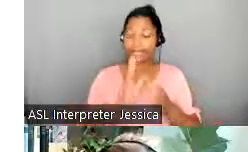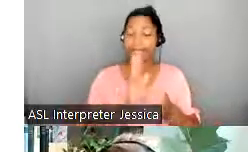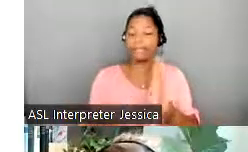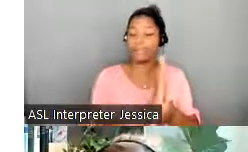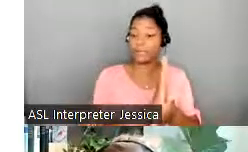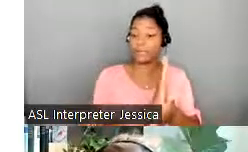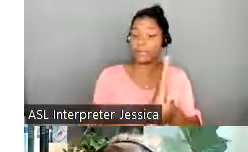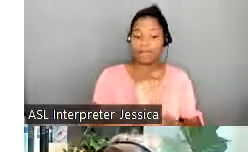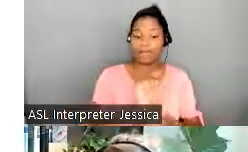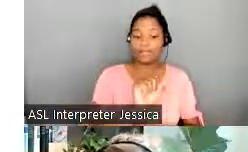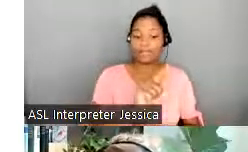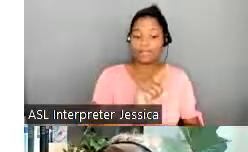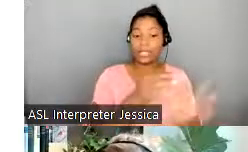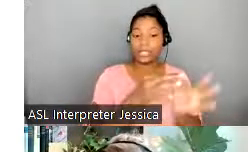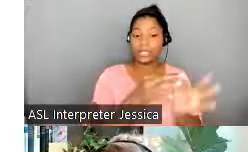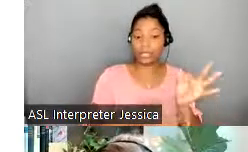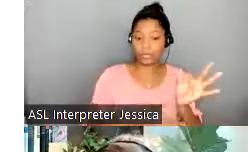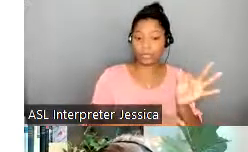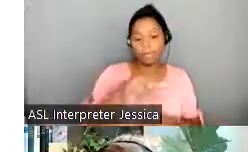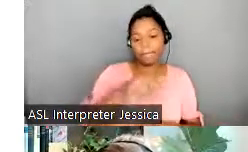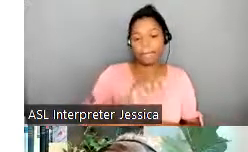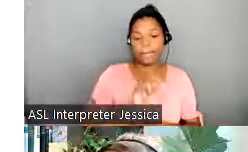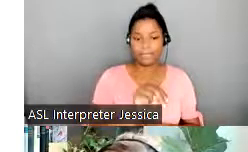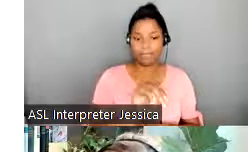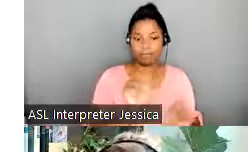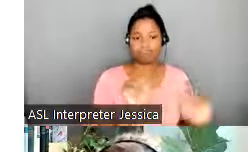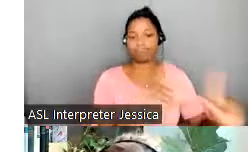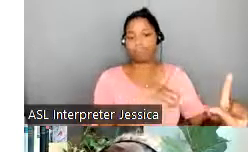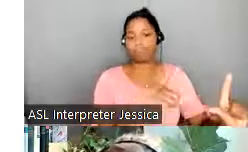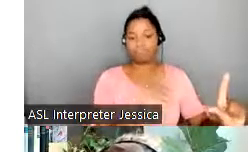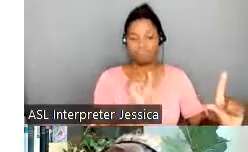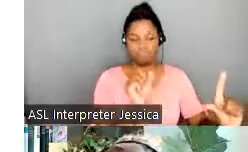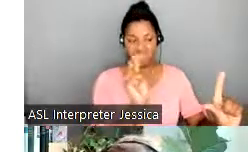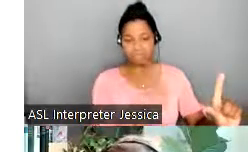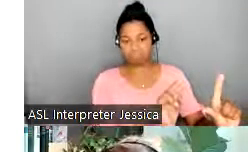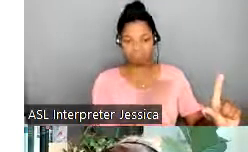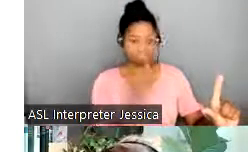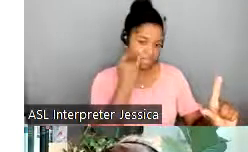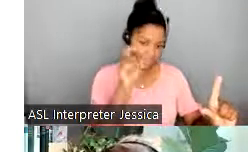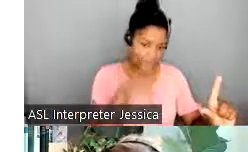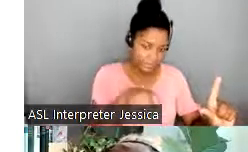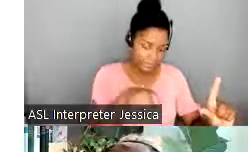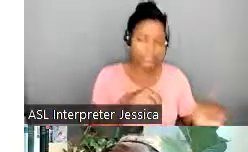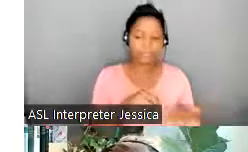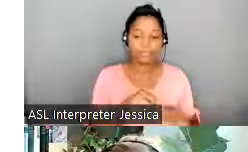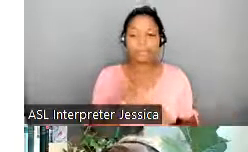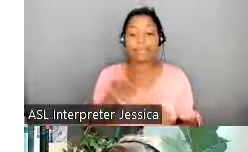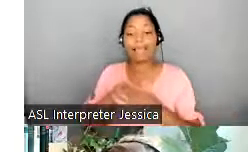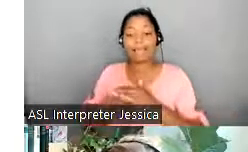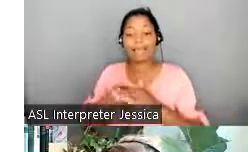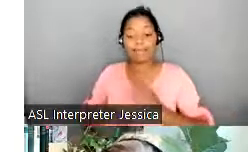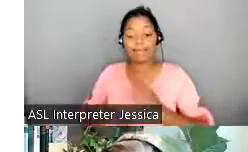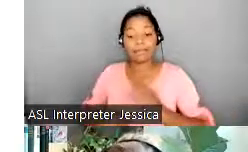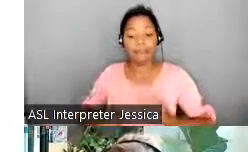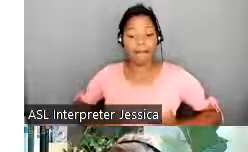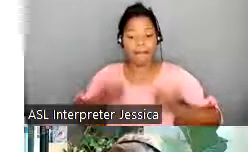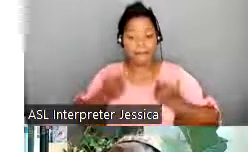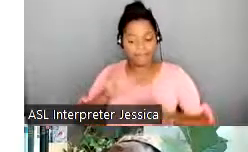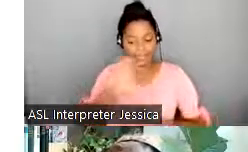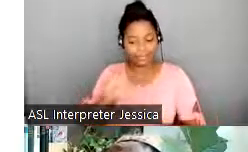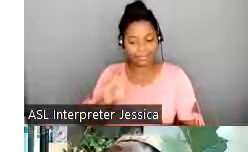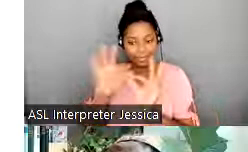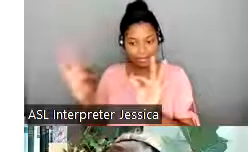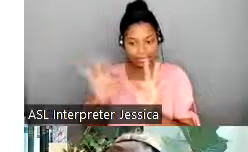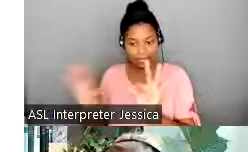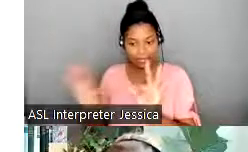ASL interpreter will be pinned and spotlighted so attendees can view the interpreters. To access a live transcription of the event,